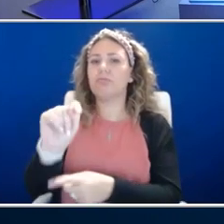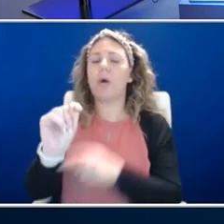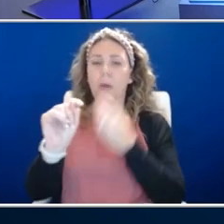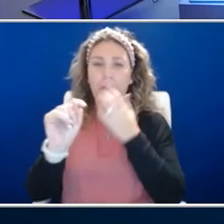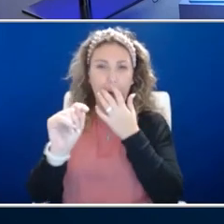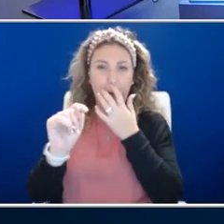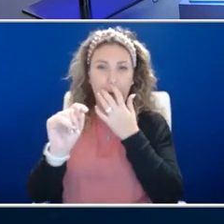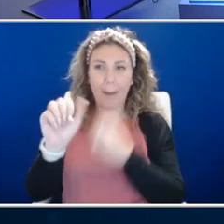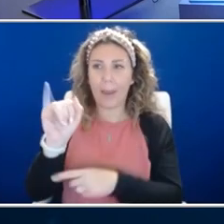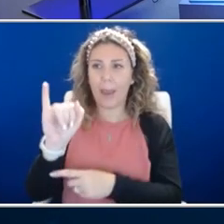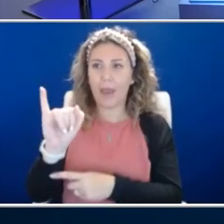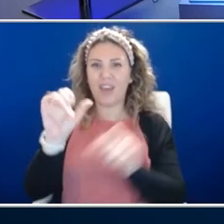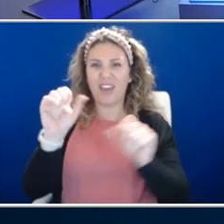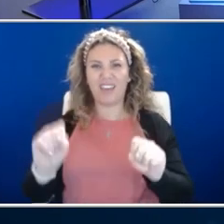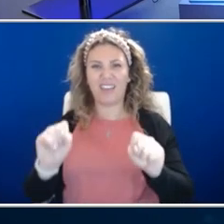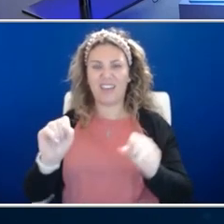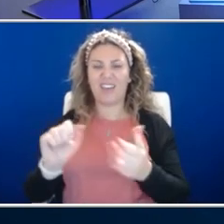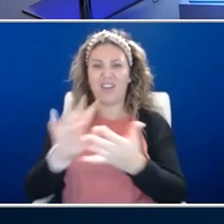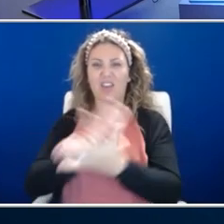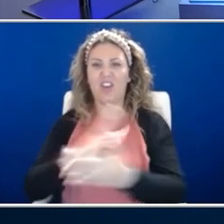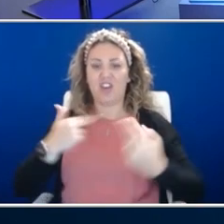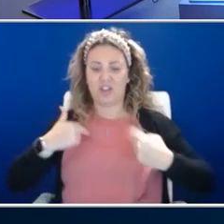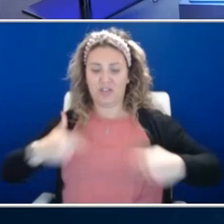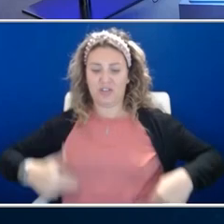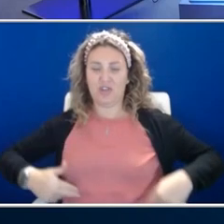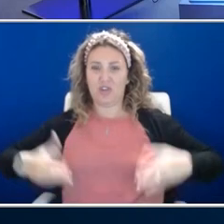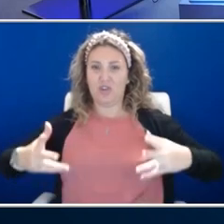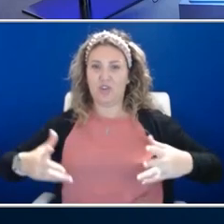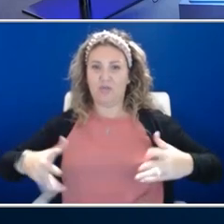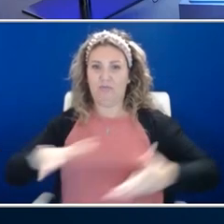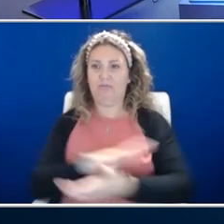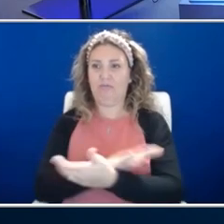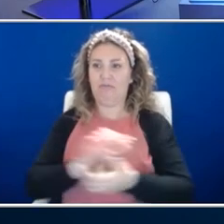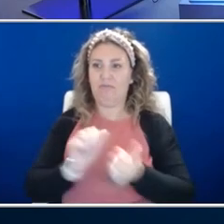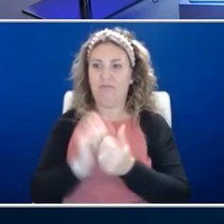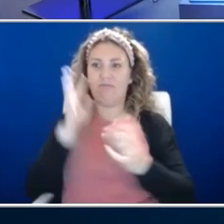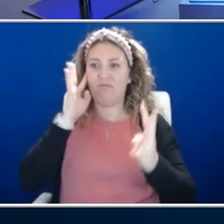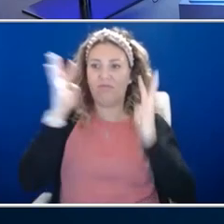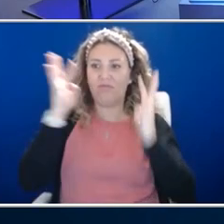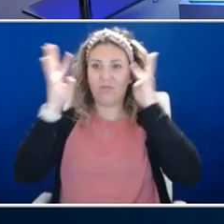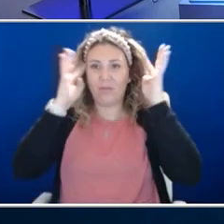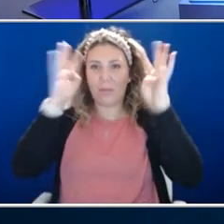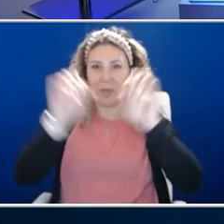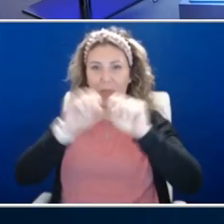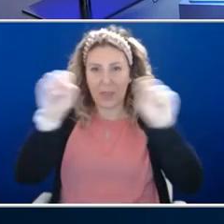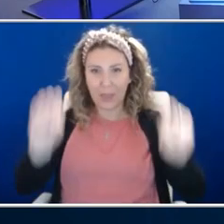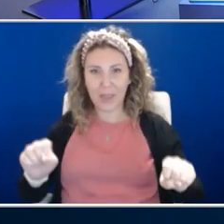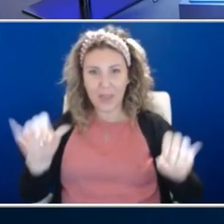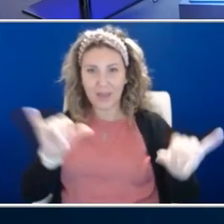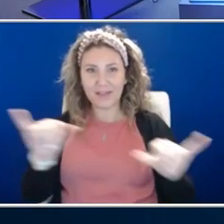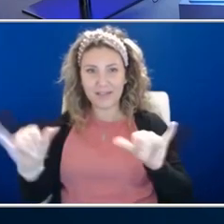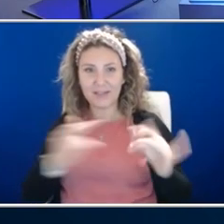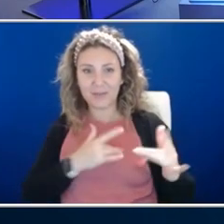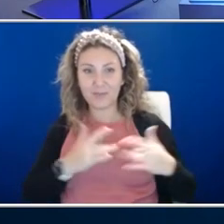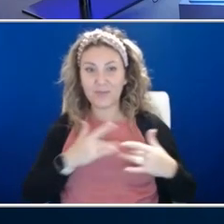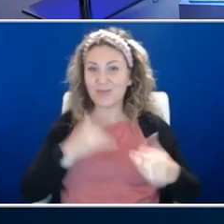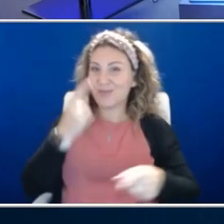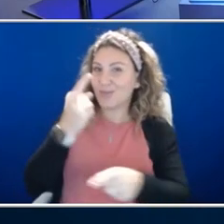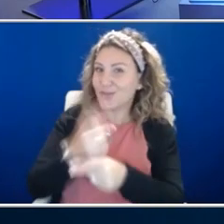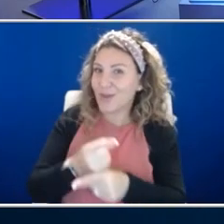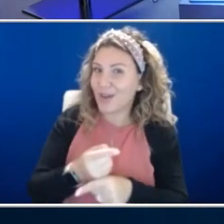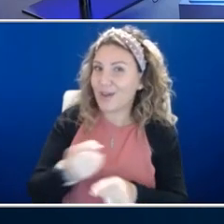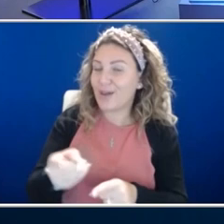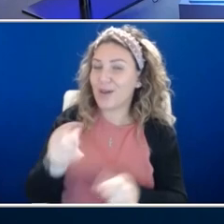human extinction. I'm sure the creators of these systems share the same concerns, right? Okay, we're back to those